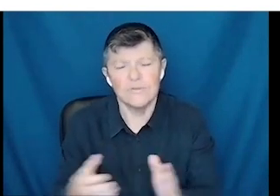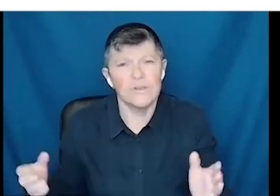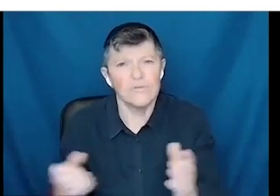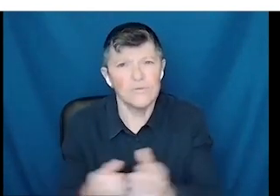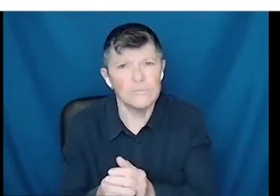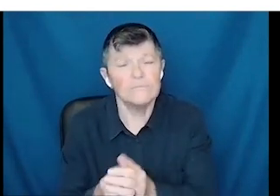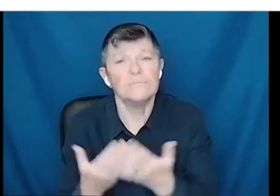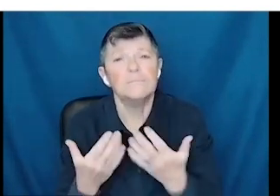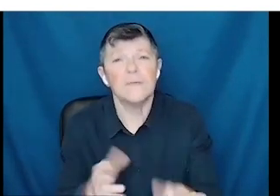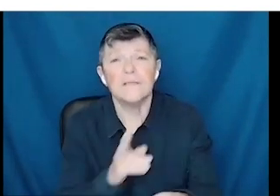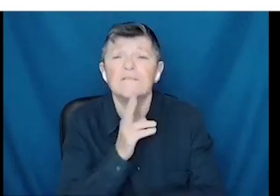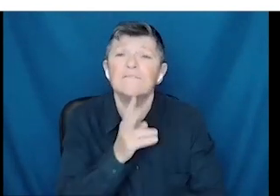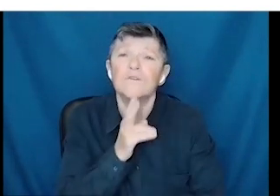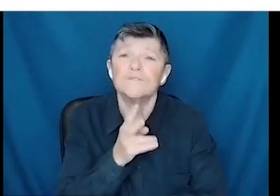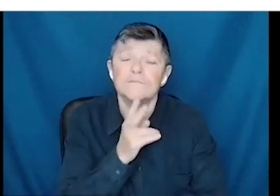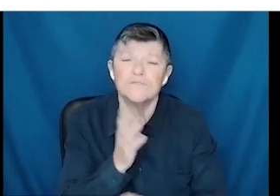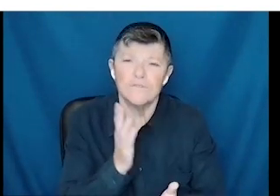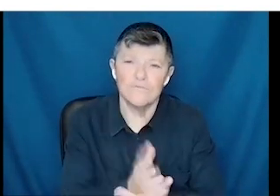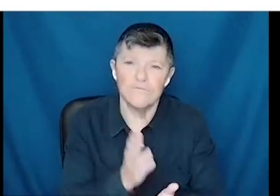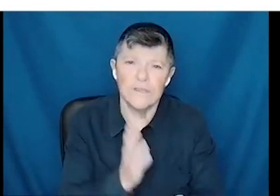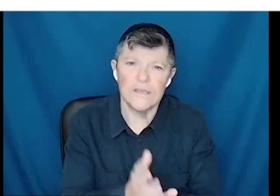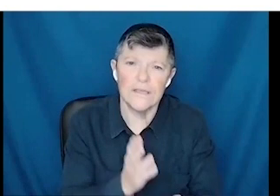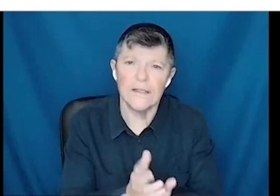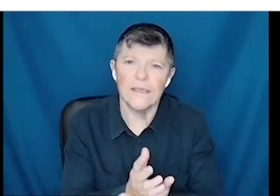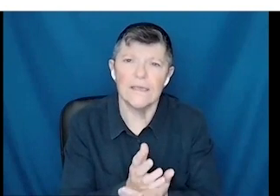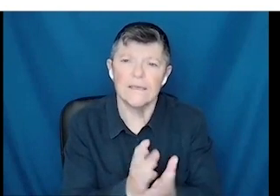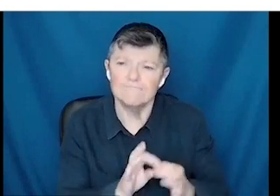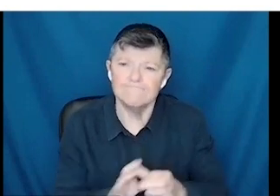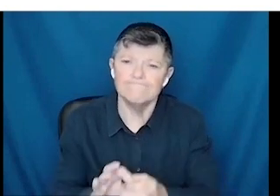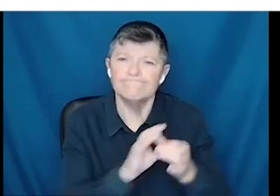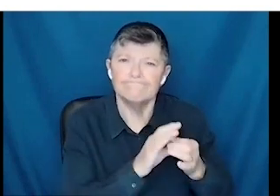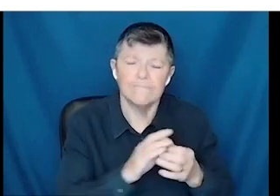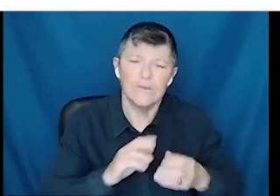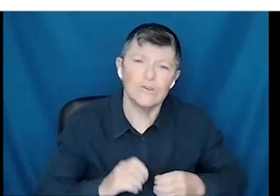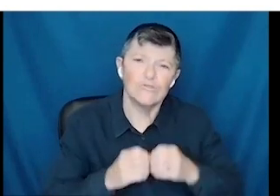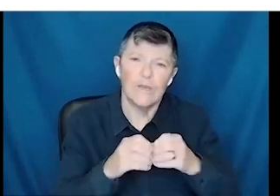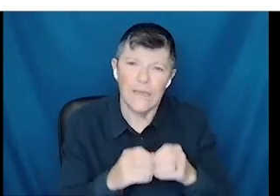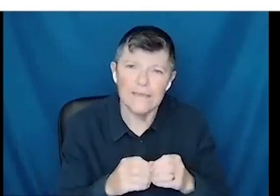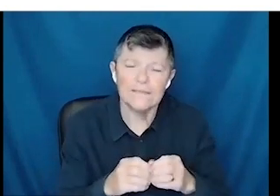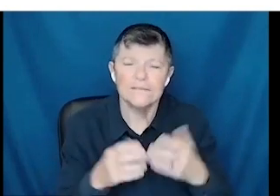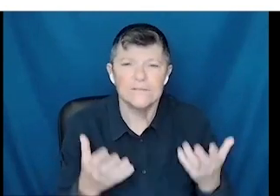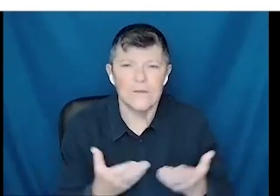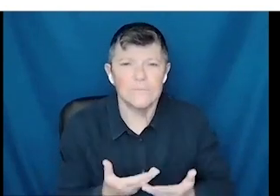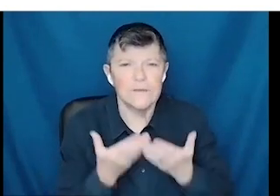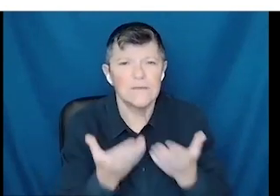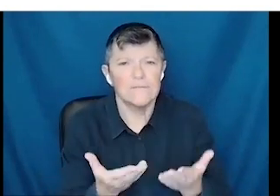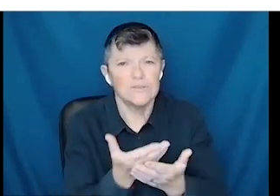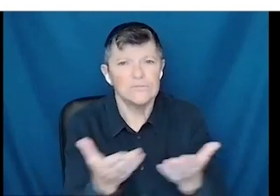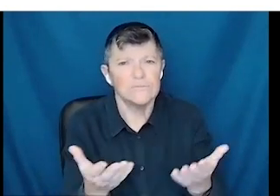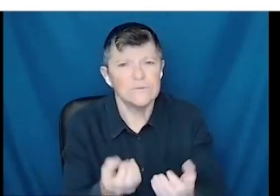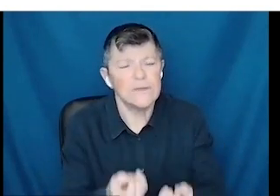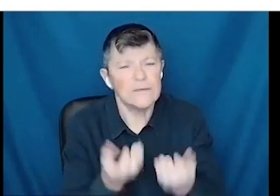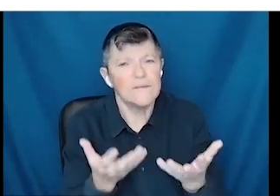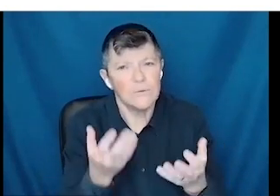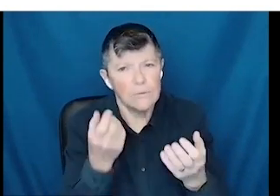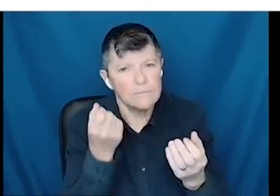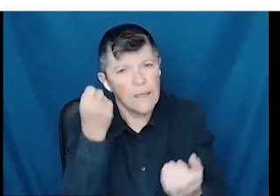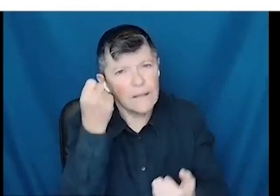So Nathan, I'm handing over to you for us to get this sort of flavor of the toolkit. Thank you.